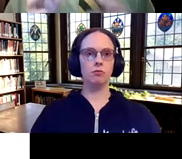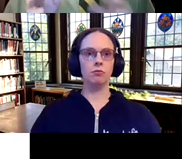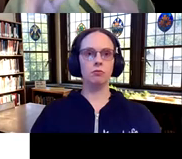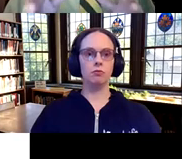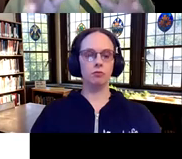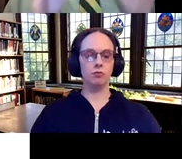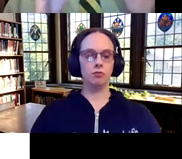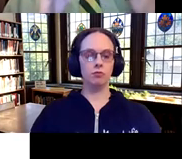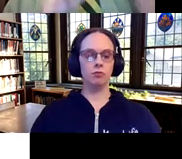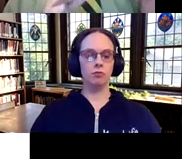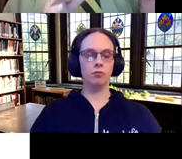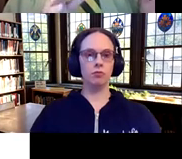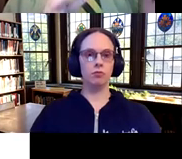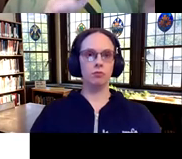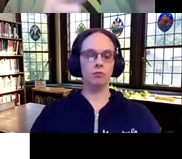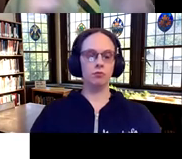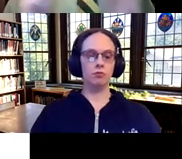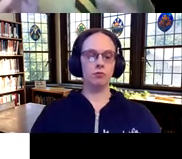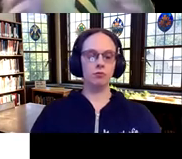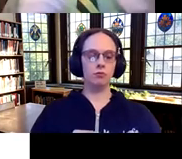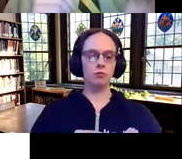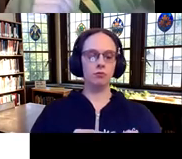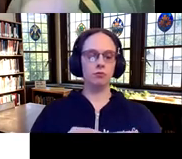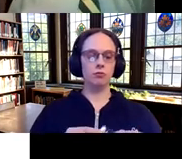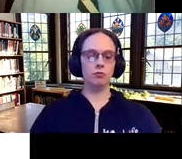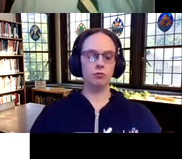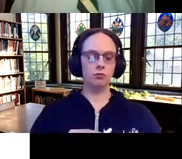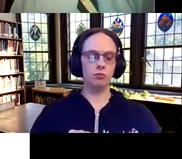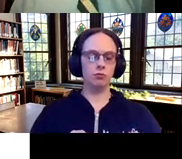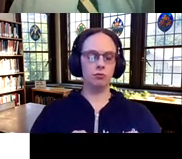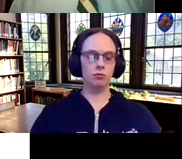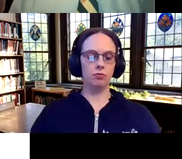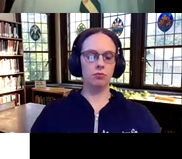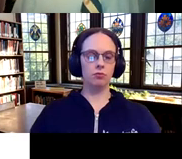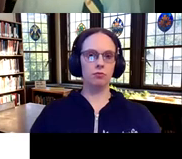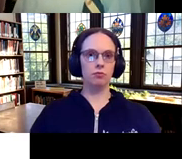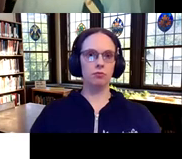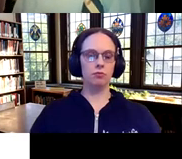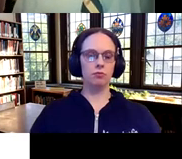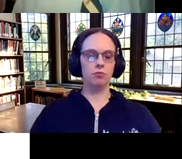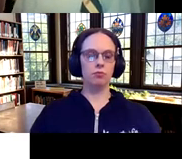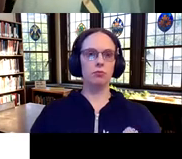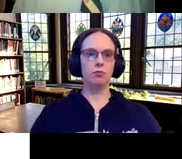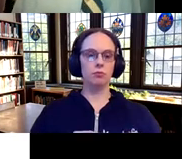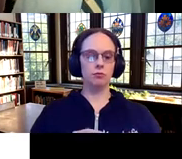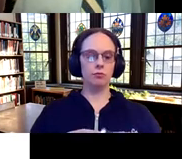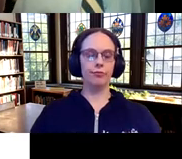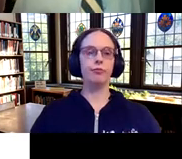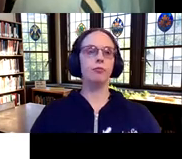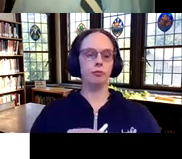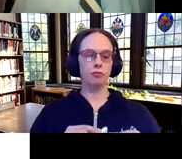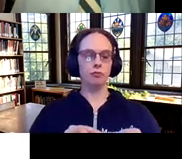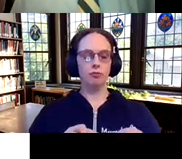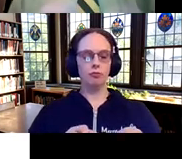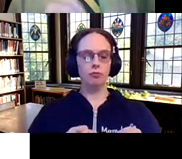in French, normal meant a model rather than just average.